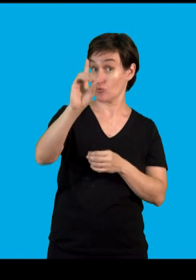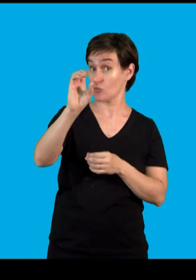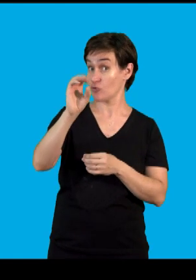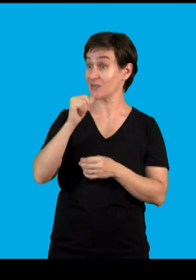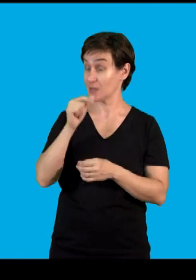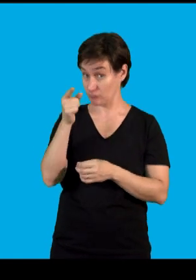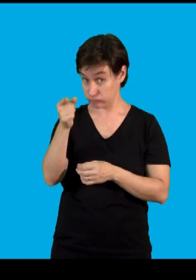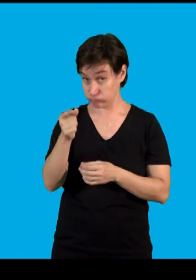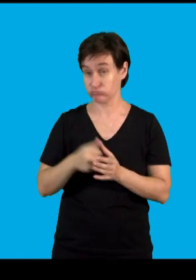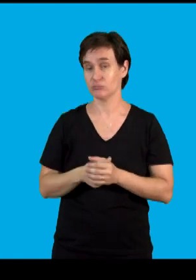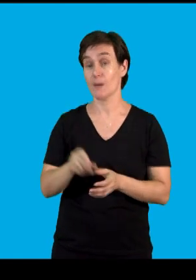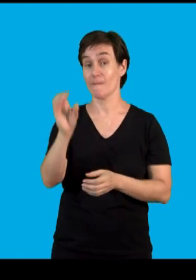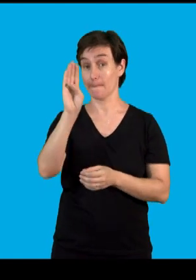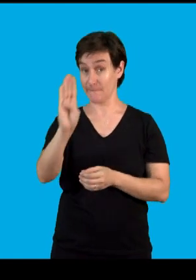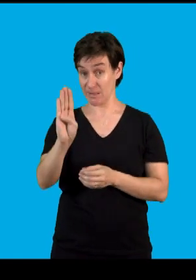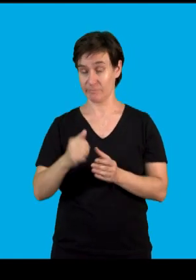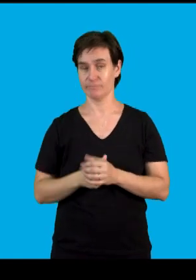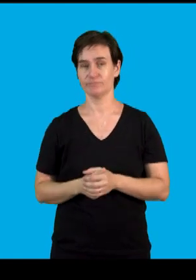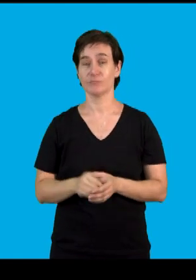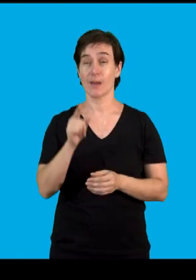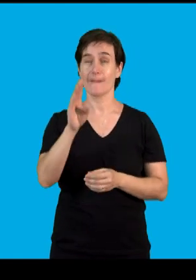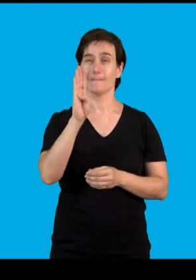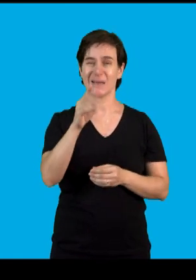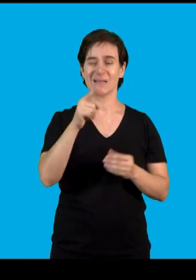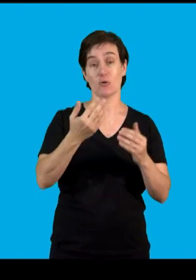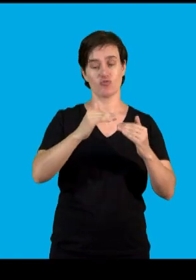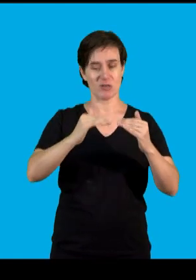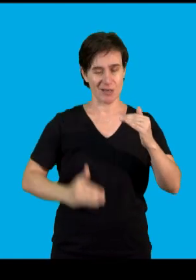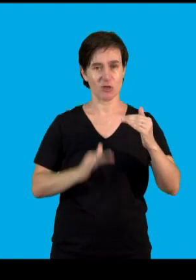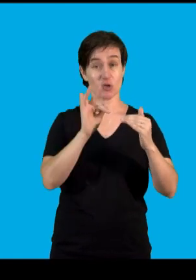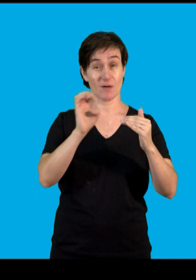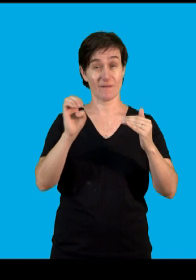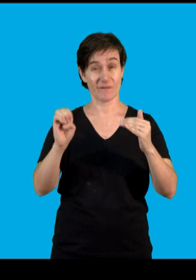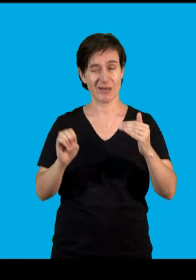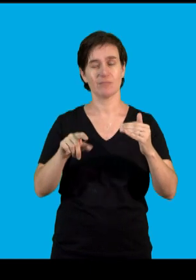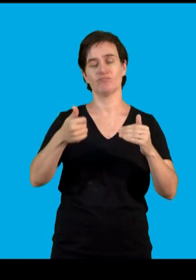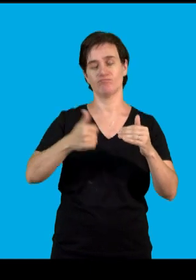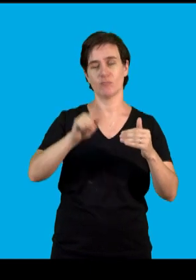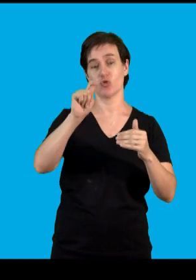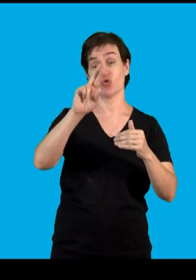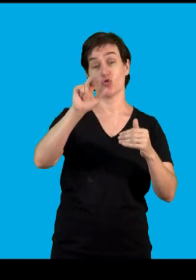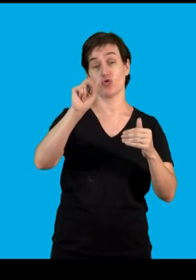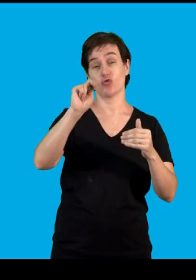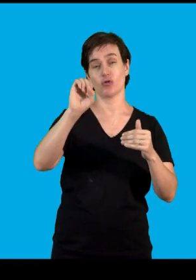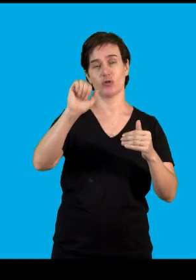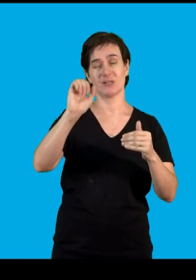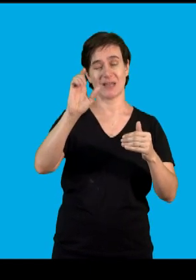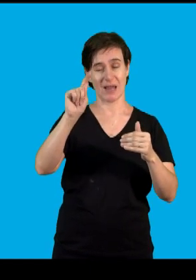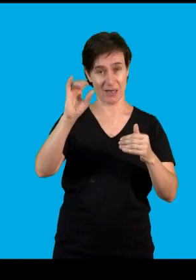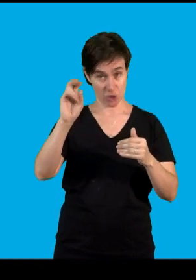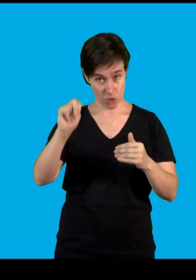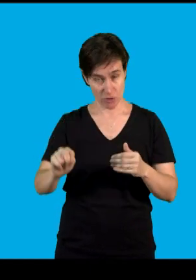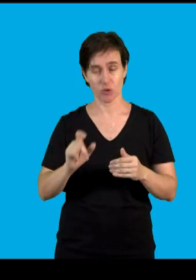rands of B, and B is the reduction fees and transaction charges. It